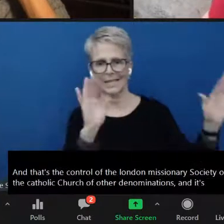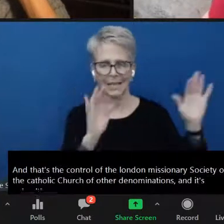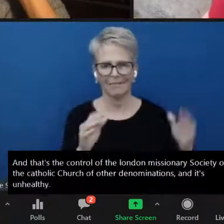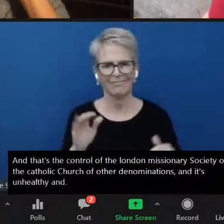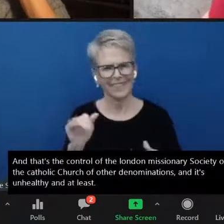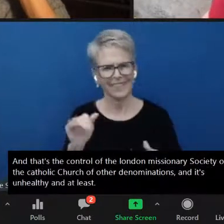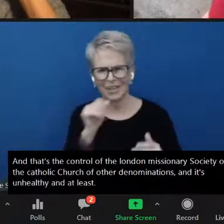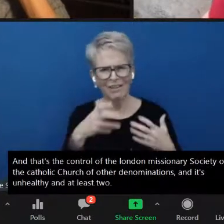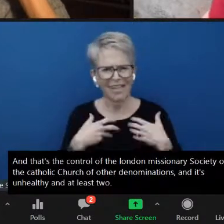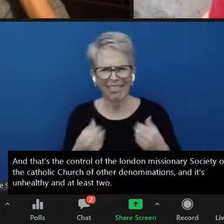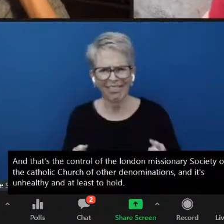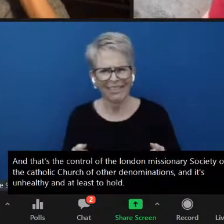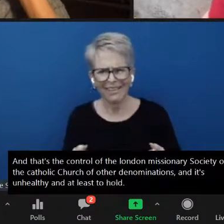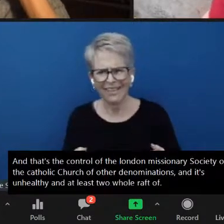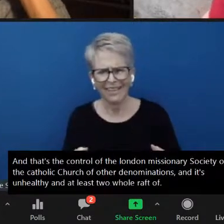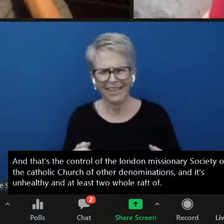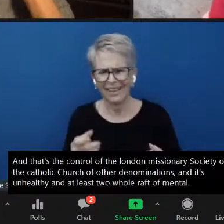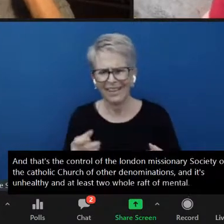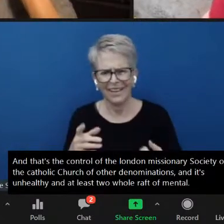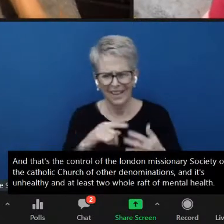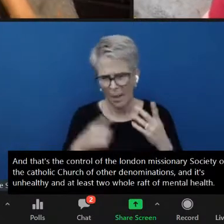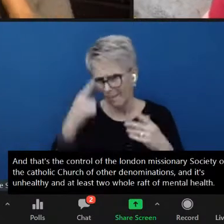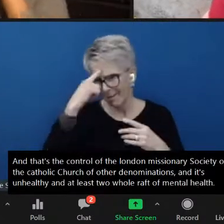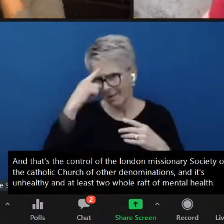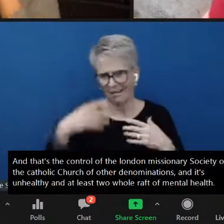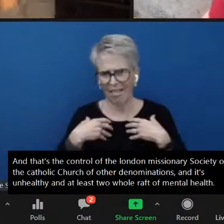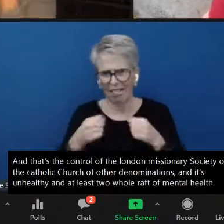and it leads to a whole raft of mental health